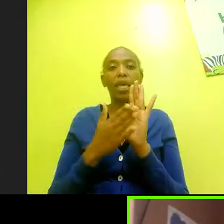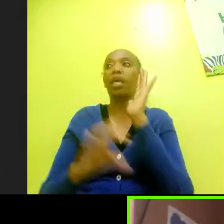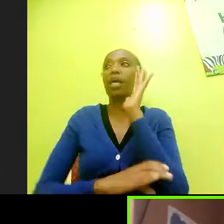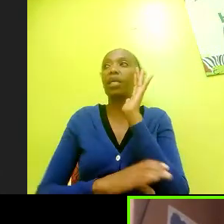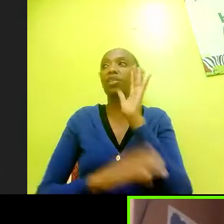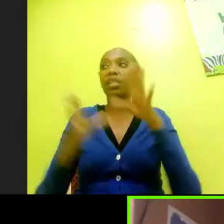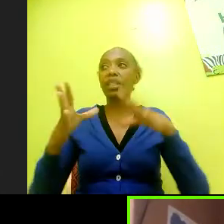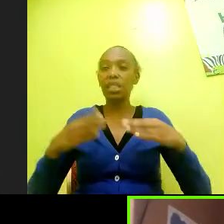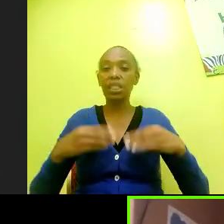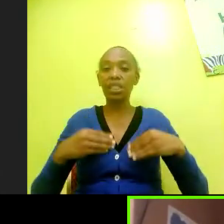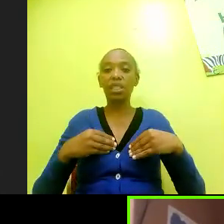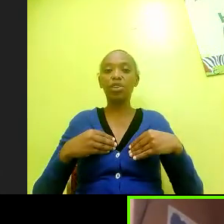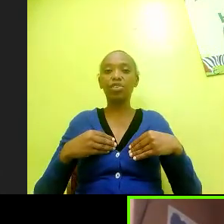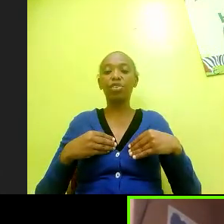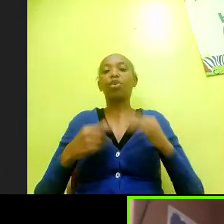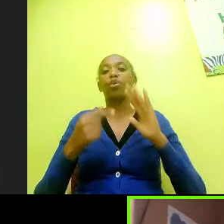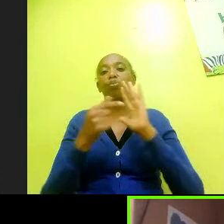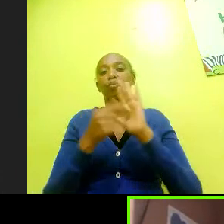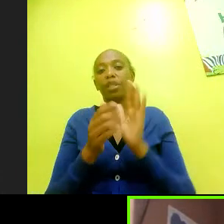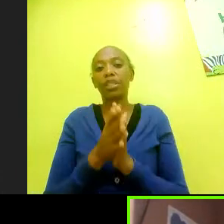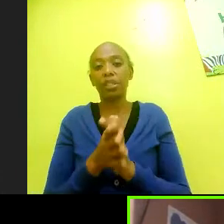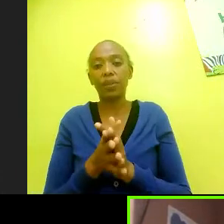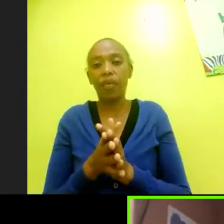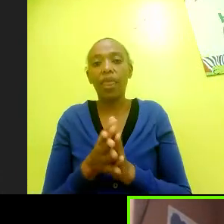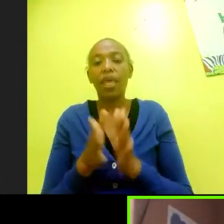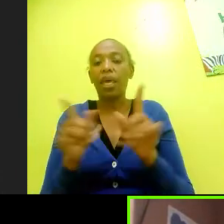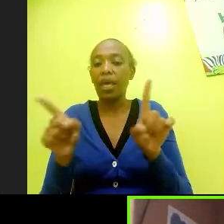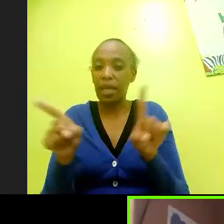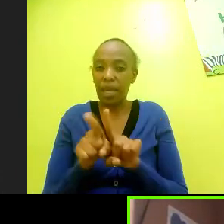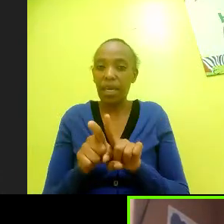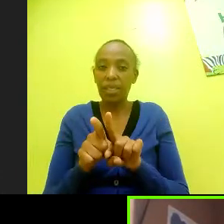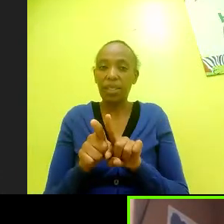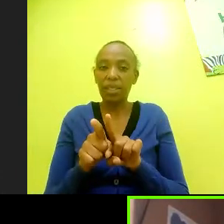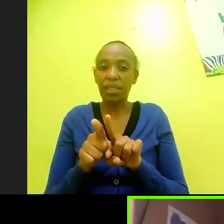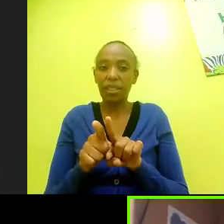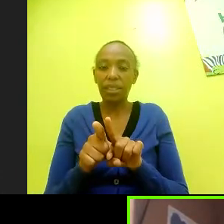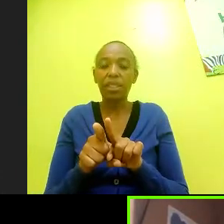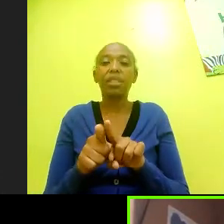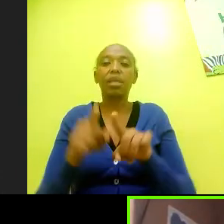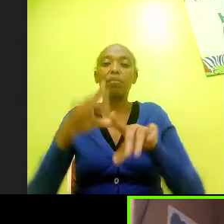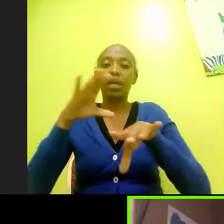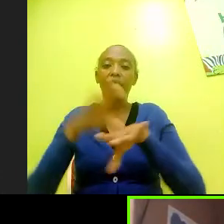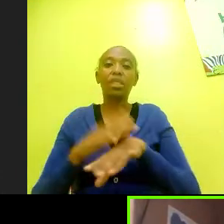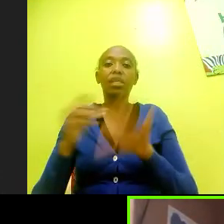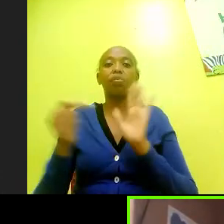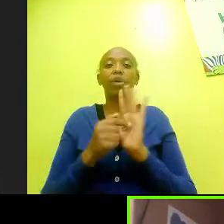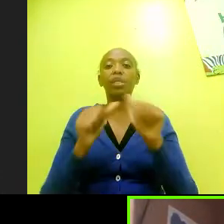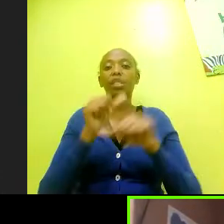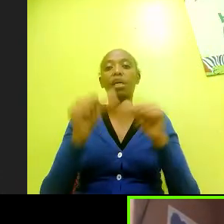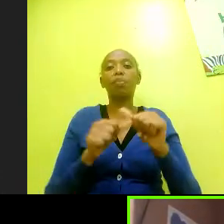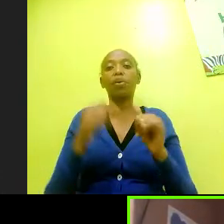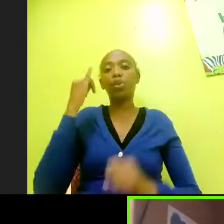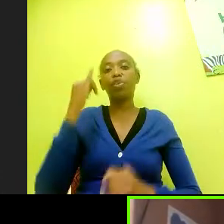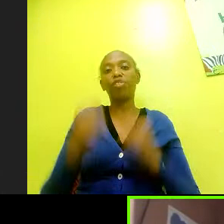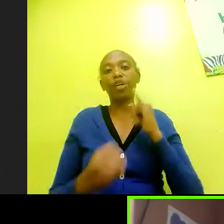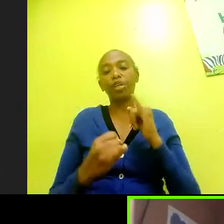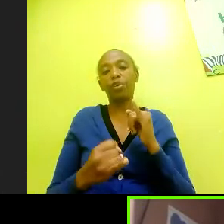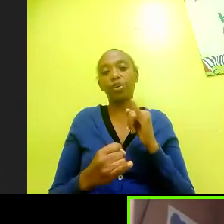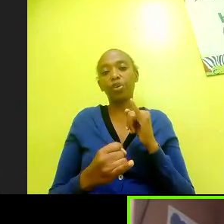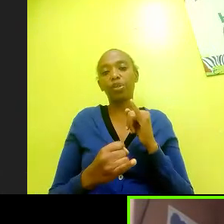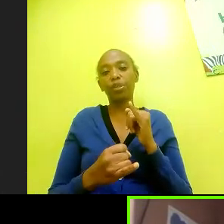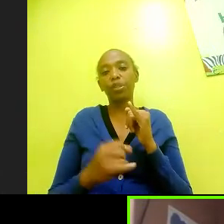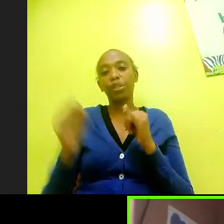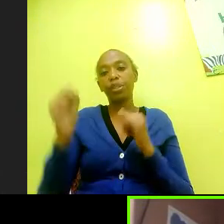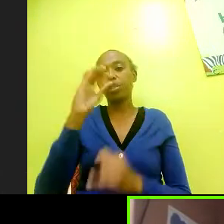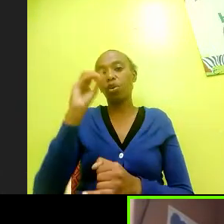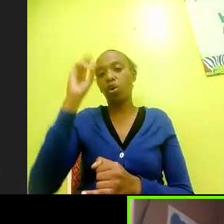the points they did. And I take your point about the final scores,